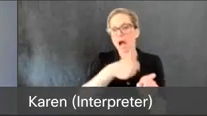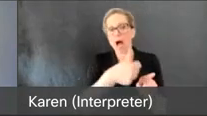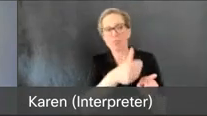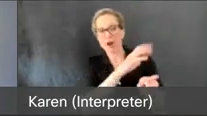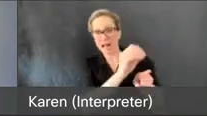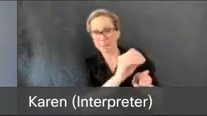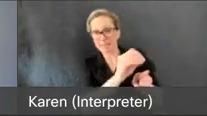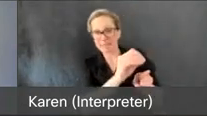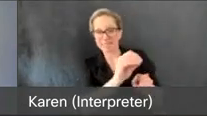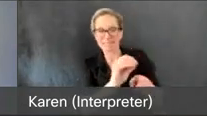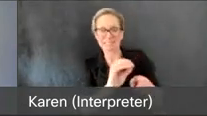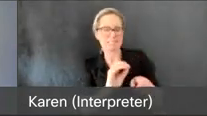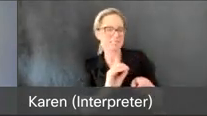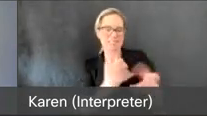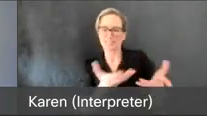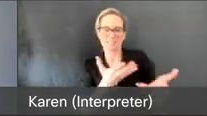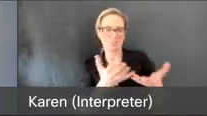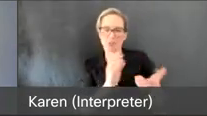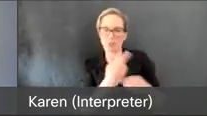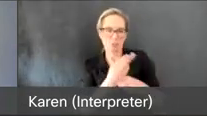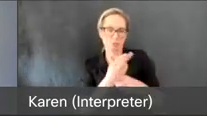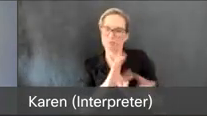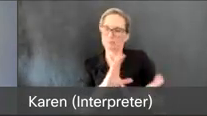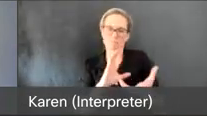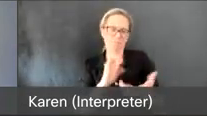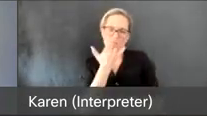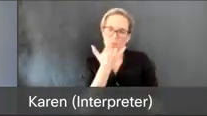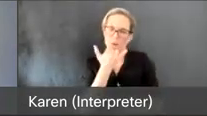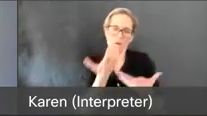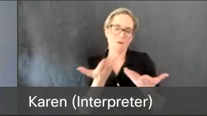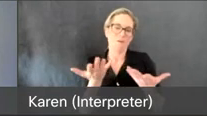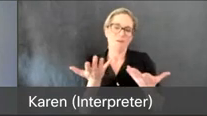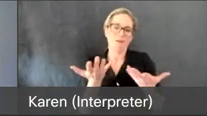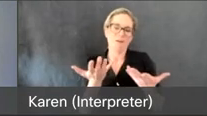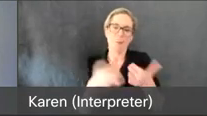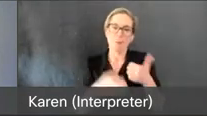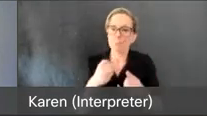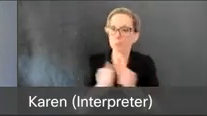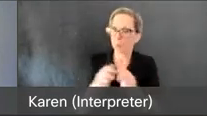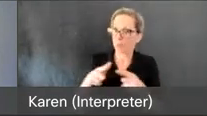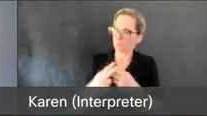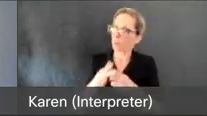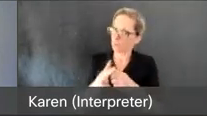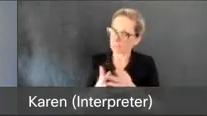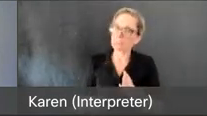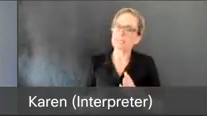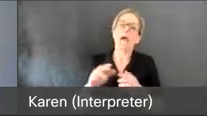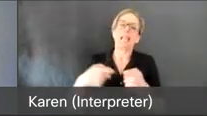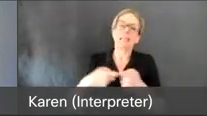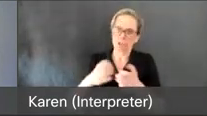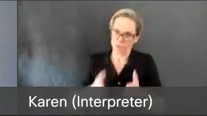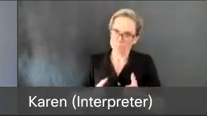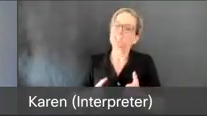being misused. And there is a pervasive problem with plumbers and electricians who